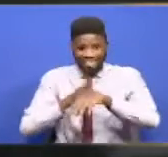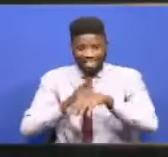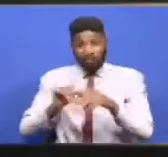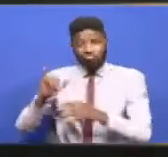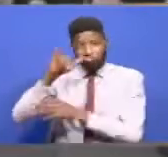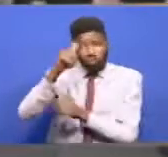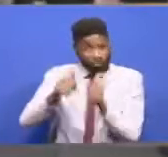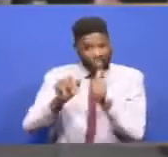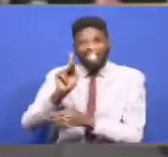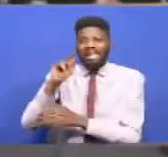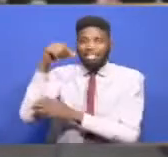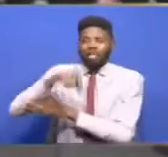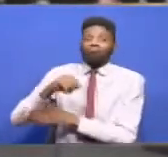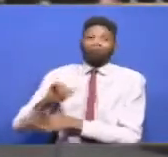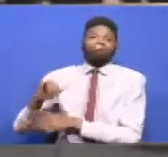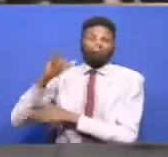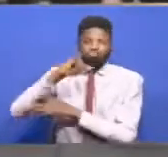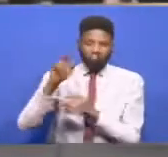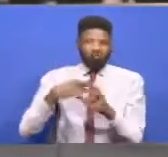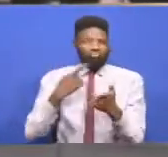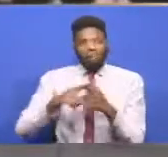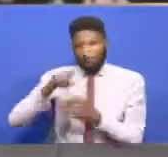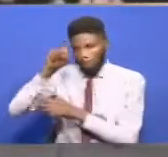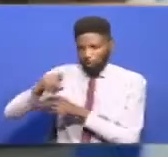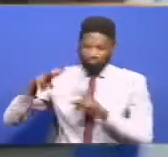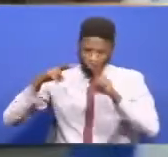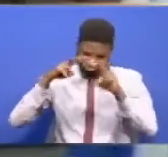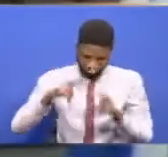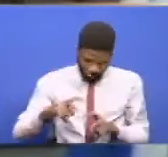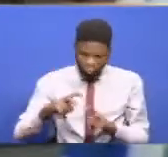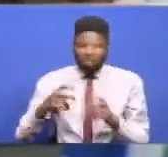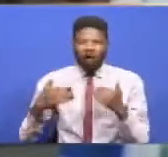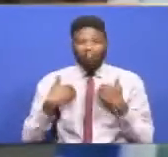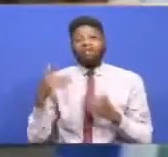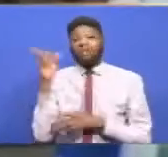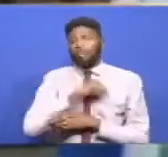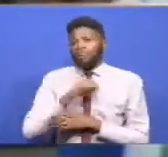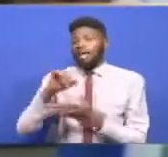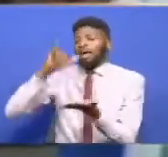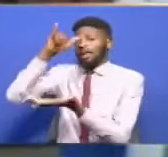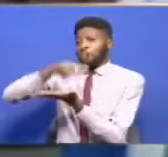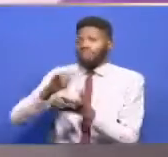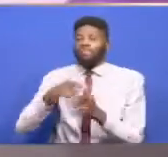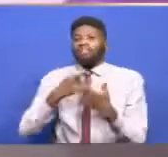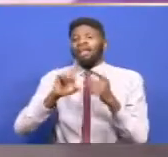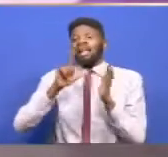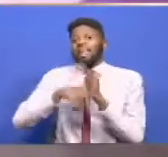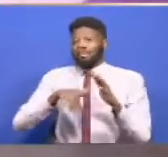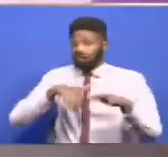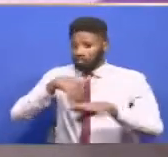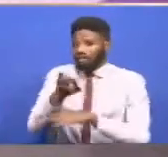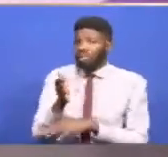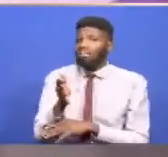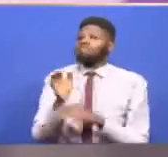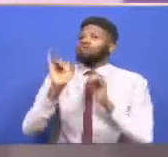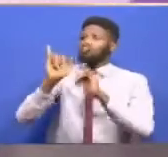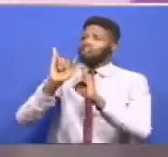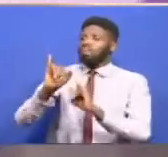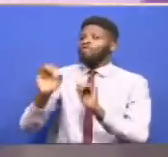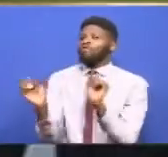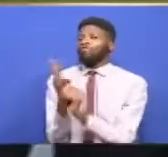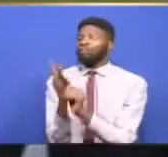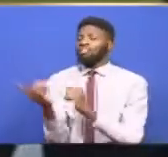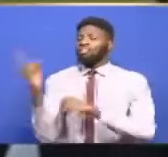on Saturday and were subjected to a mandatory health check at the airport and later sent for 14 days quarantine.